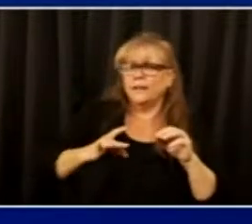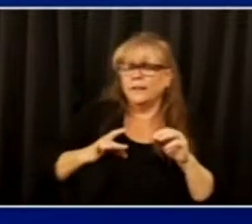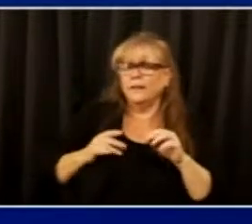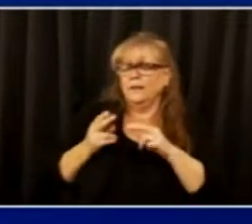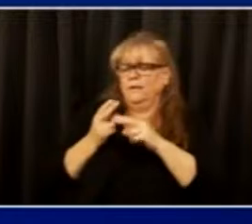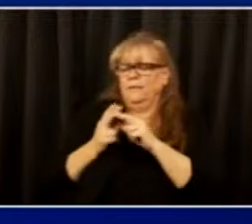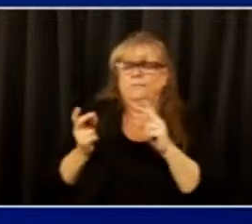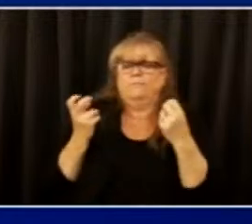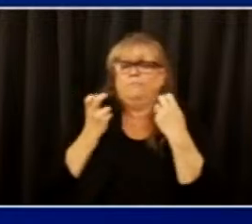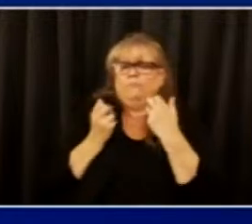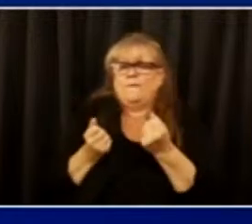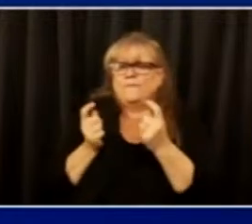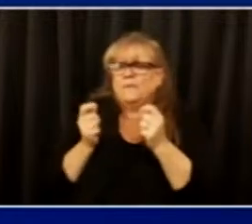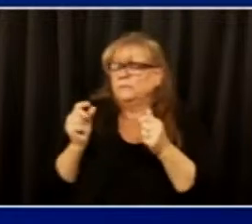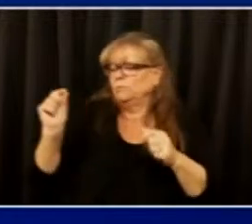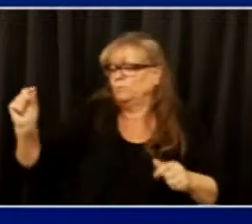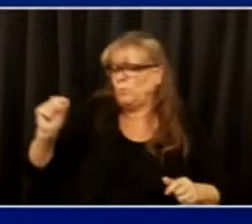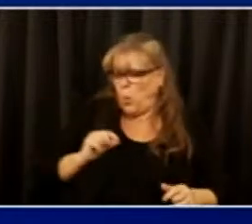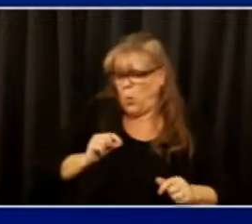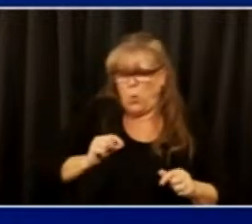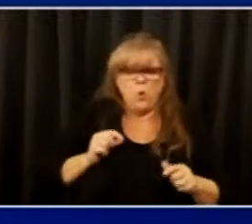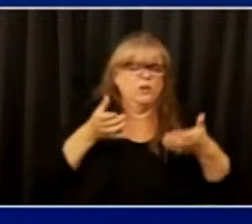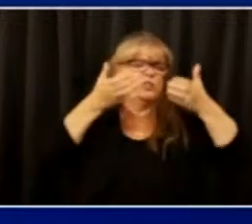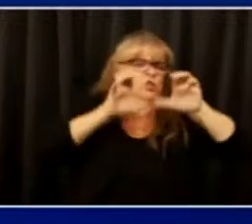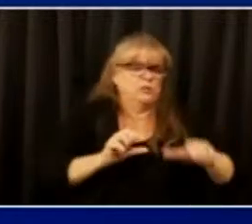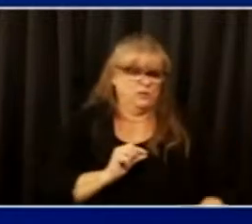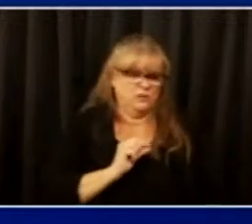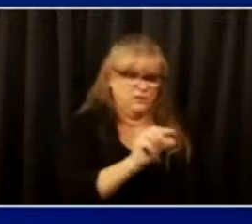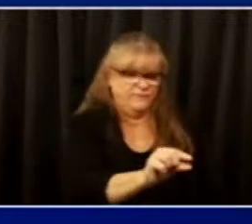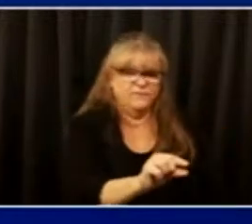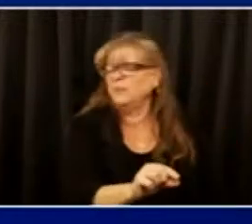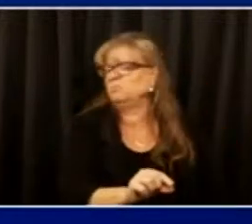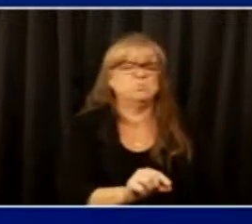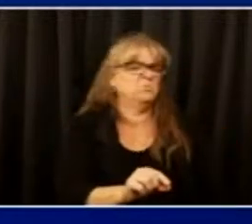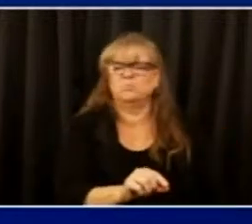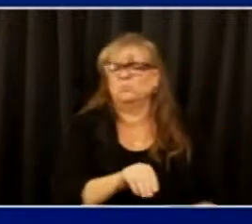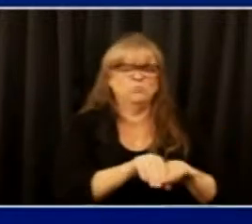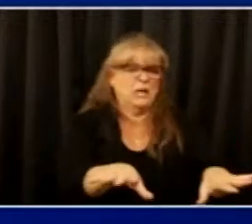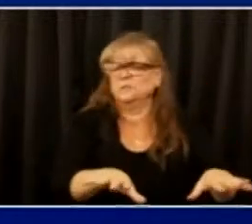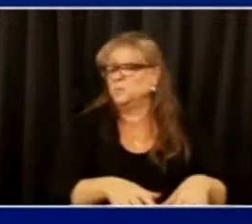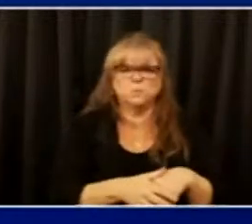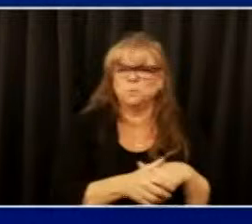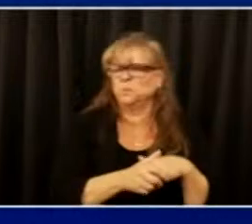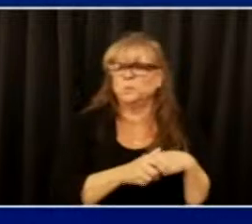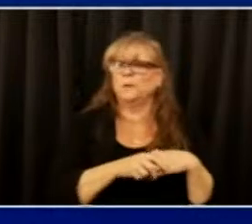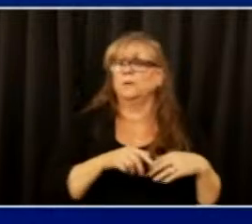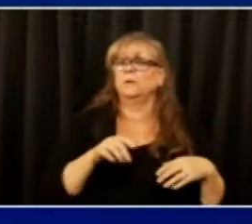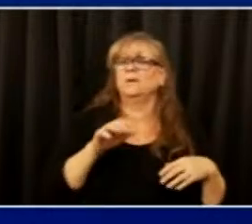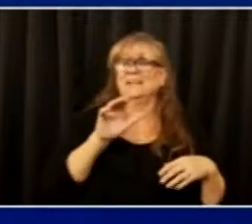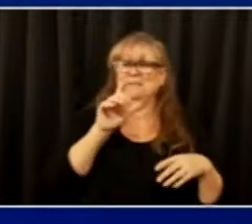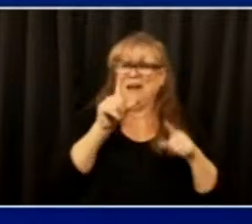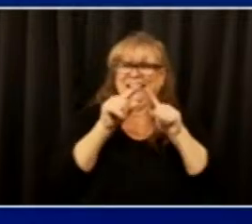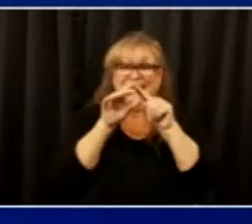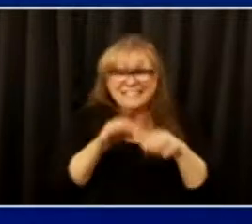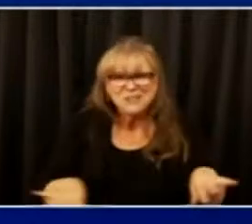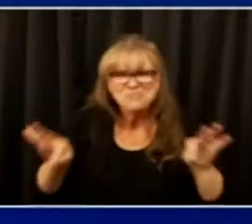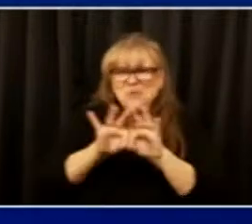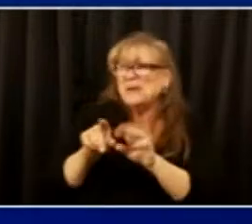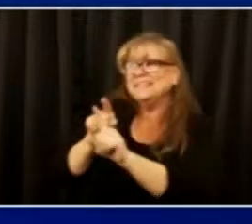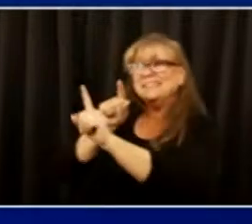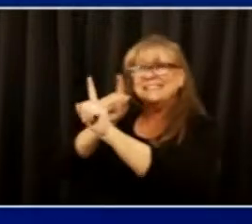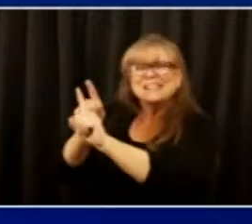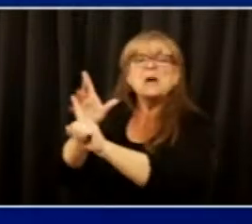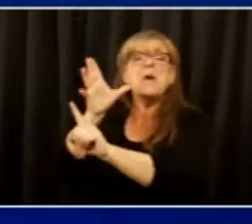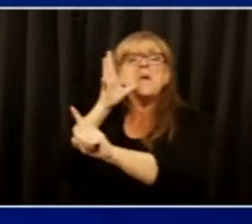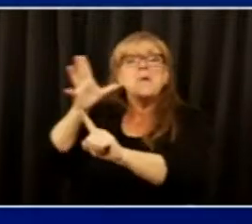the important point here, of course, is that all parents should be vaccinated. That will help protect your child. And if you think